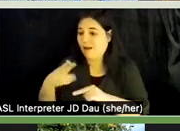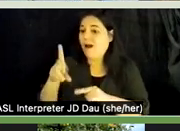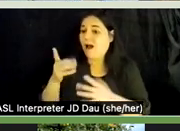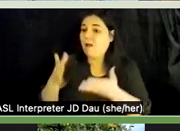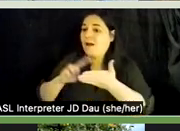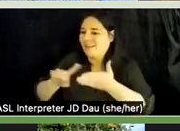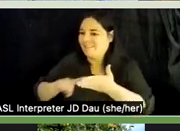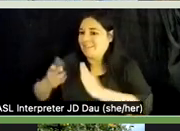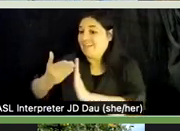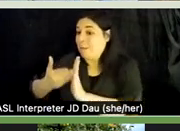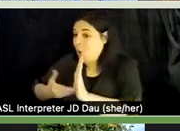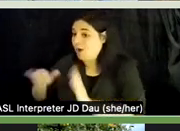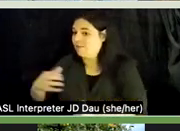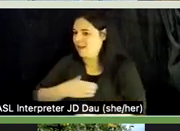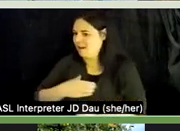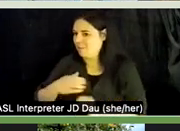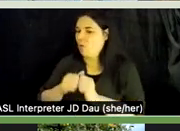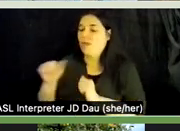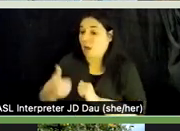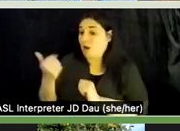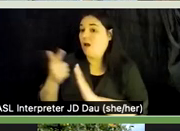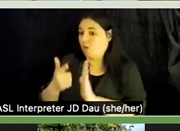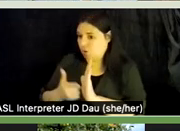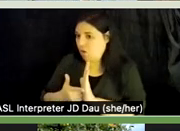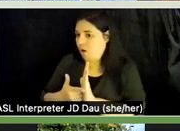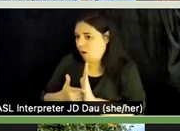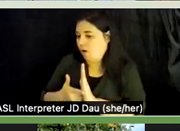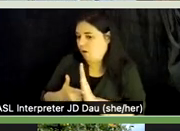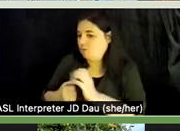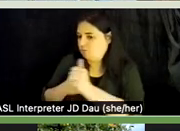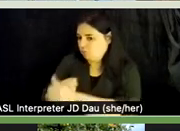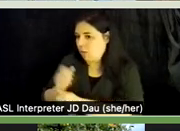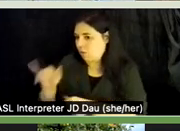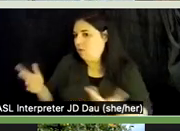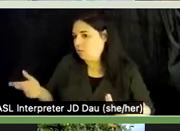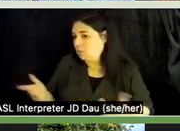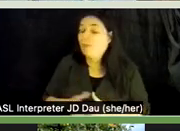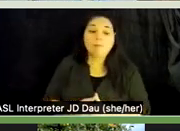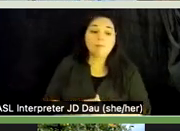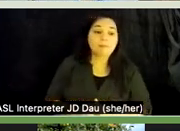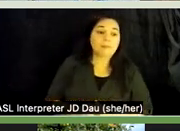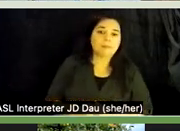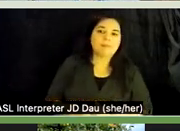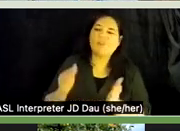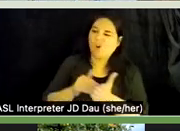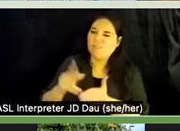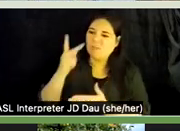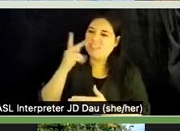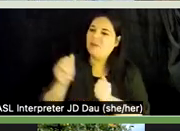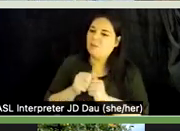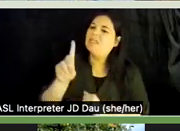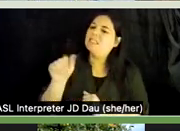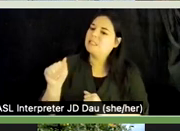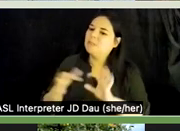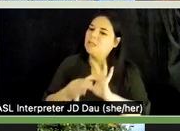of the complaint under another civil rights law. And most frequently, this would be